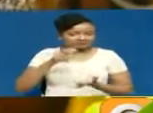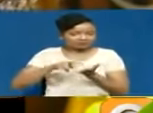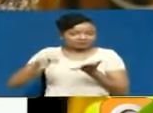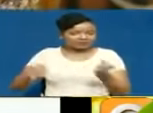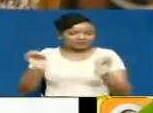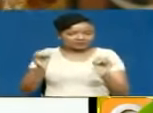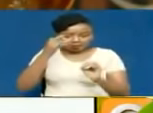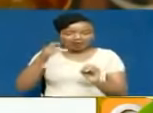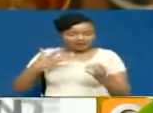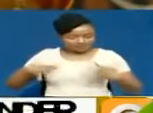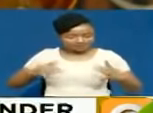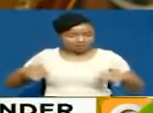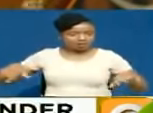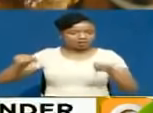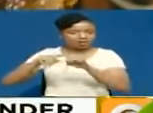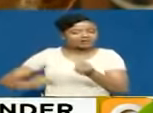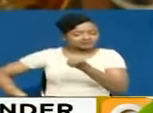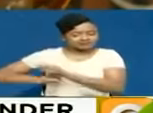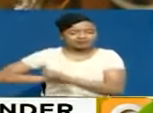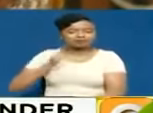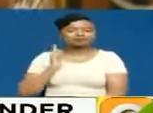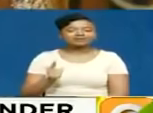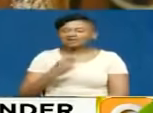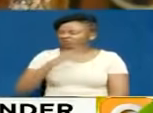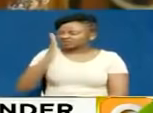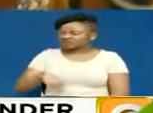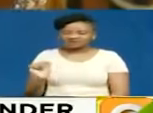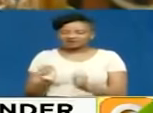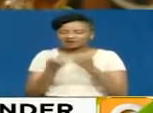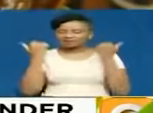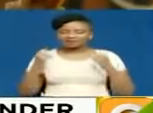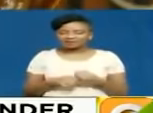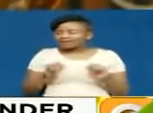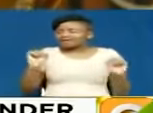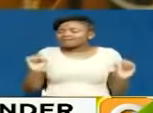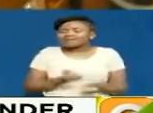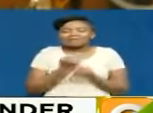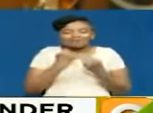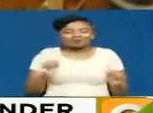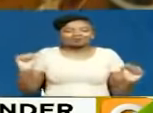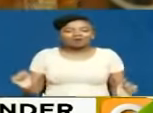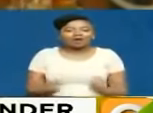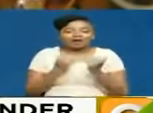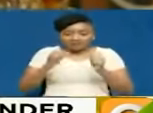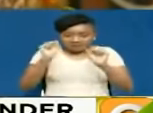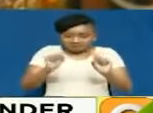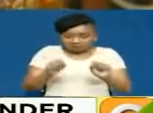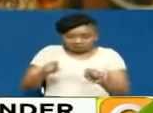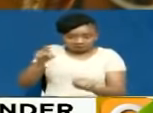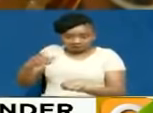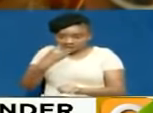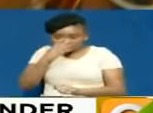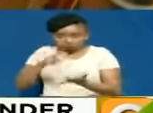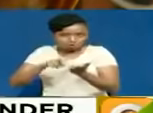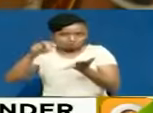I can tell you, he won't. It cannot happen. He can only resign by virtue of him